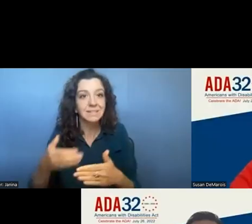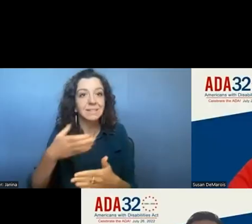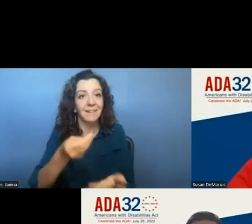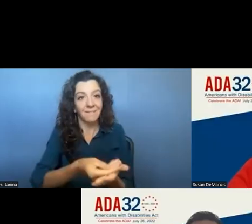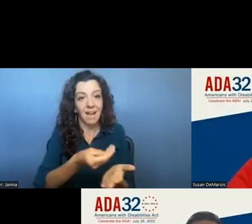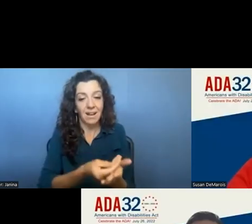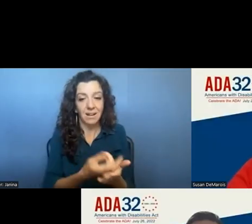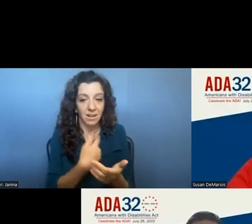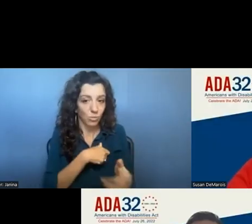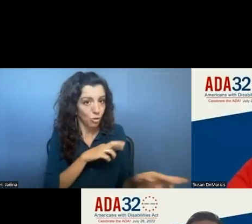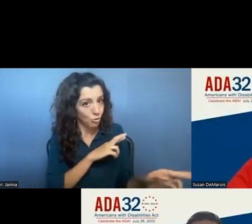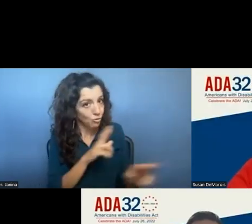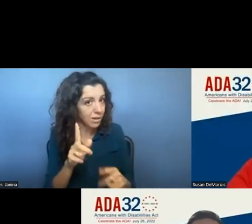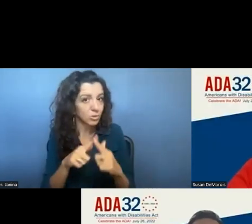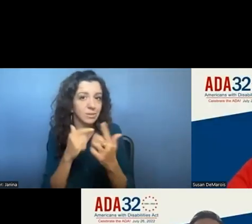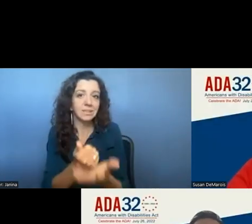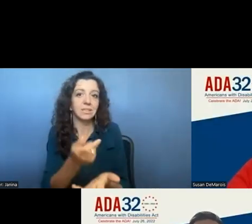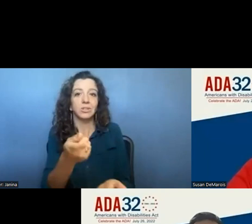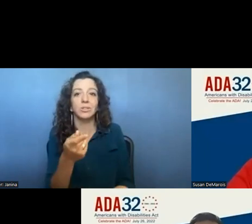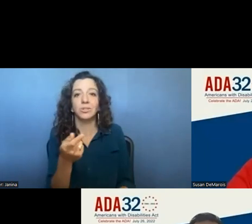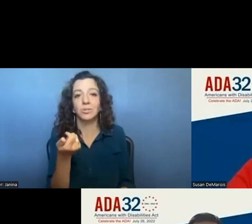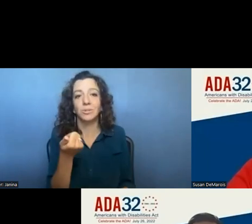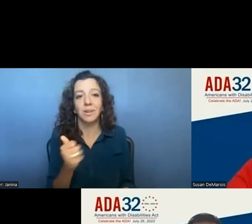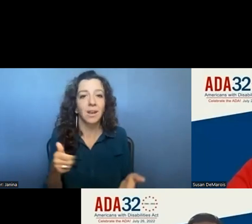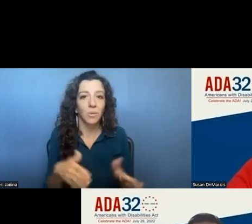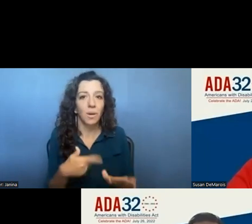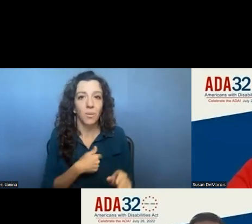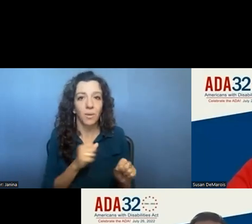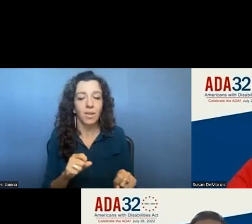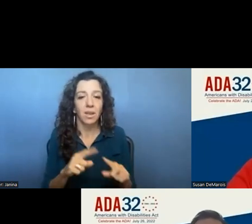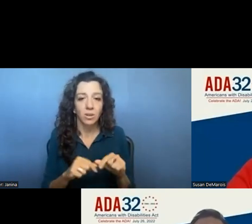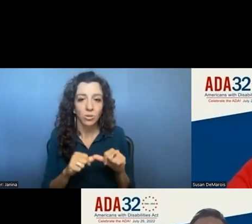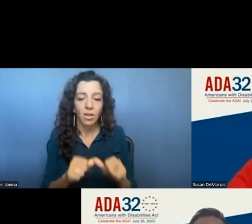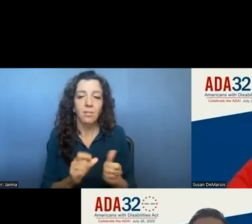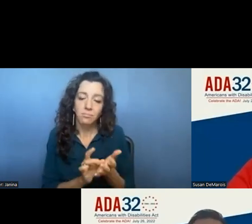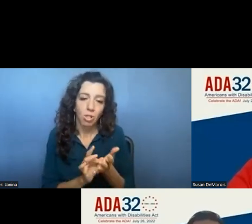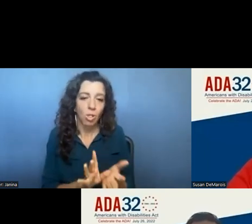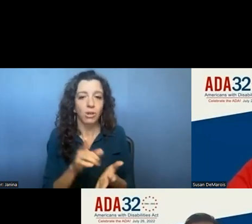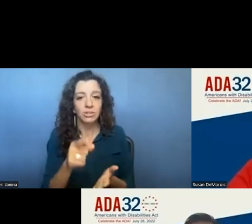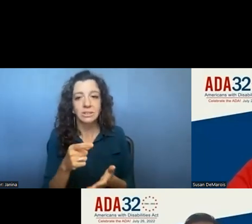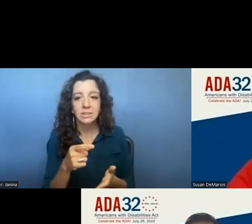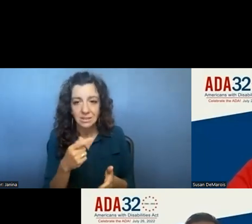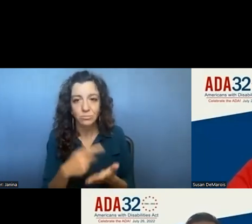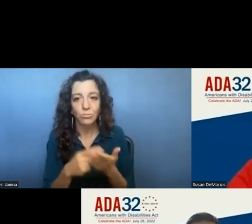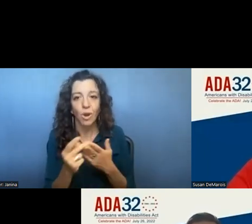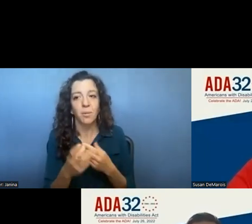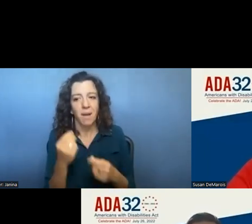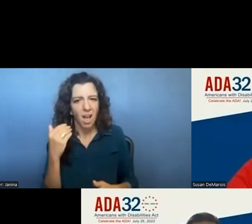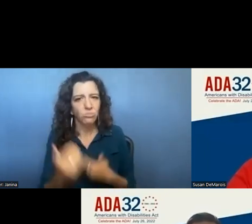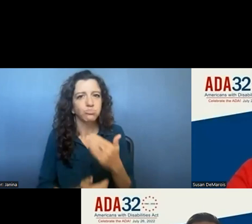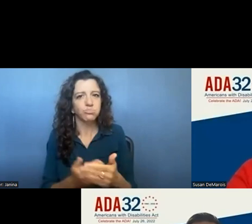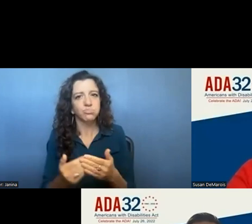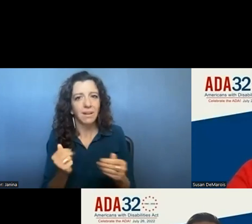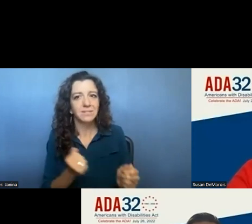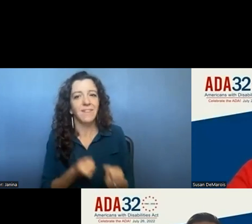we stand ready to assist you in any way possible to get this program launched and out as expeditiously as possible given the